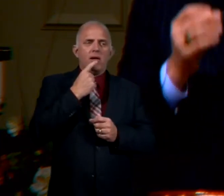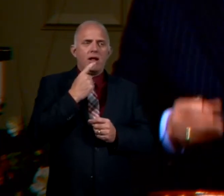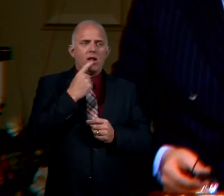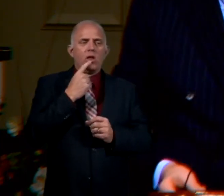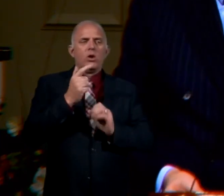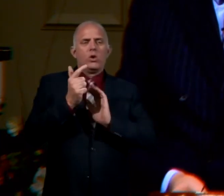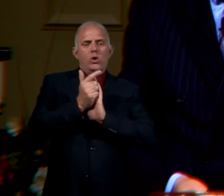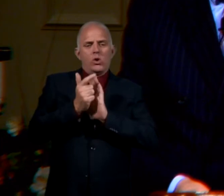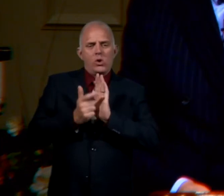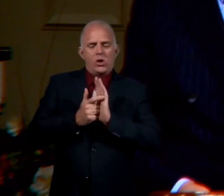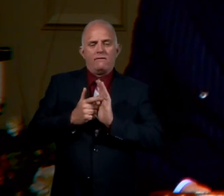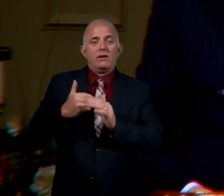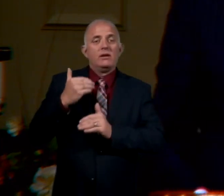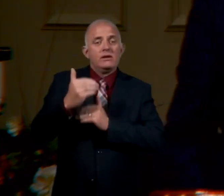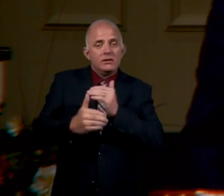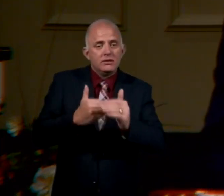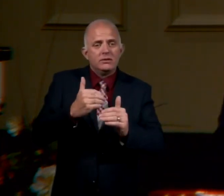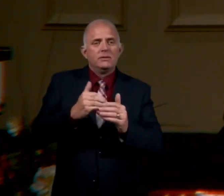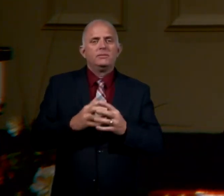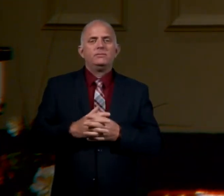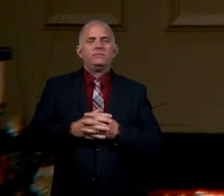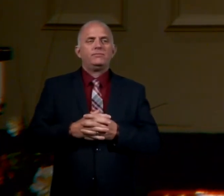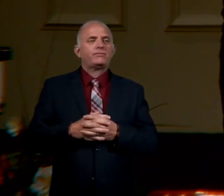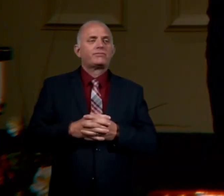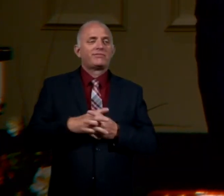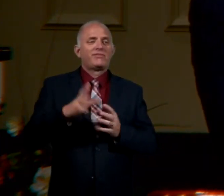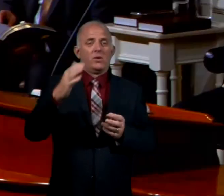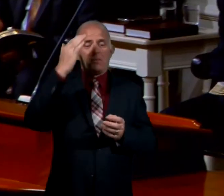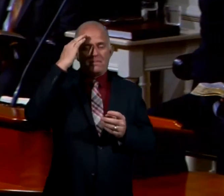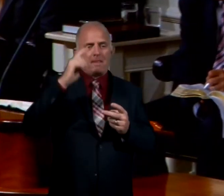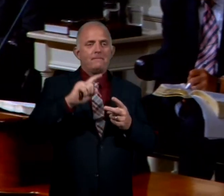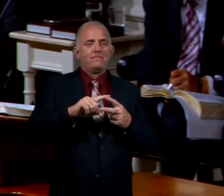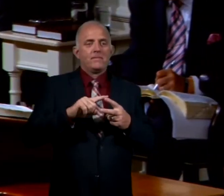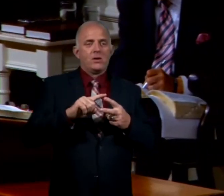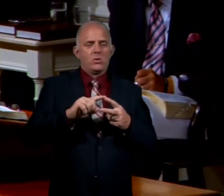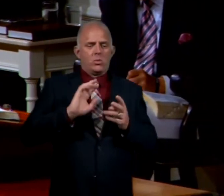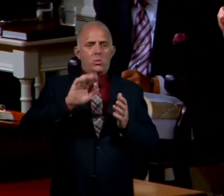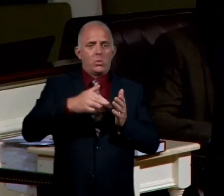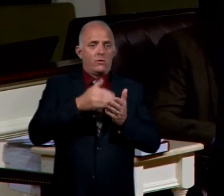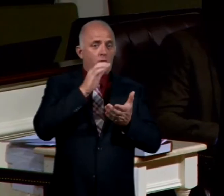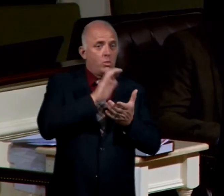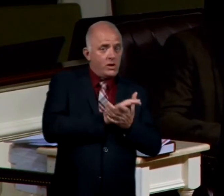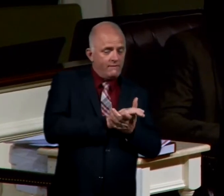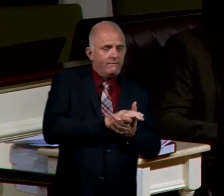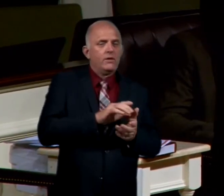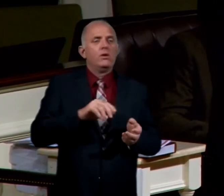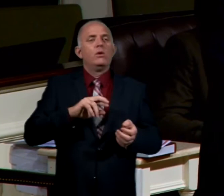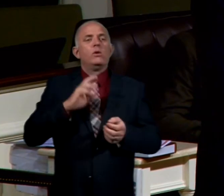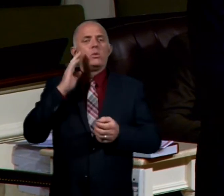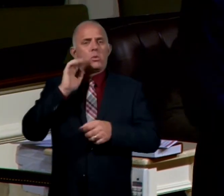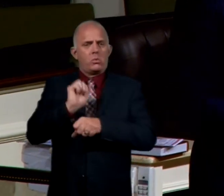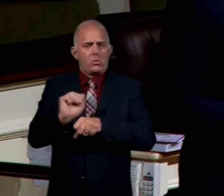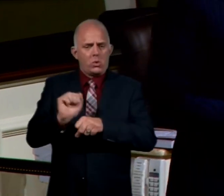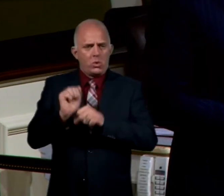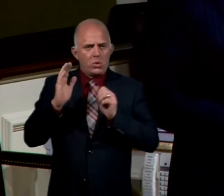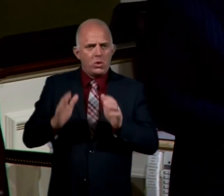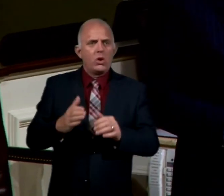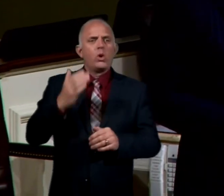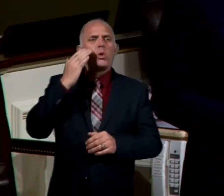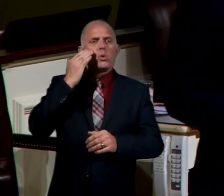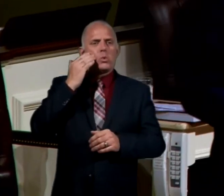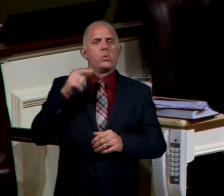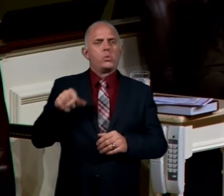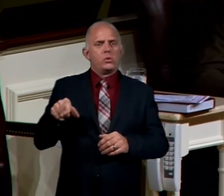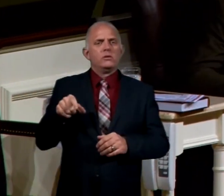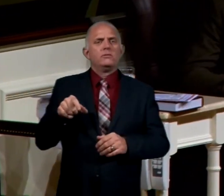The Bible says she's not only known by her role as a wife, as a worker, but she's known by her words. It's important that you